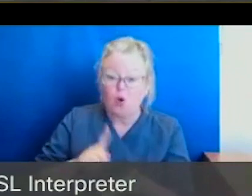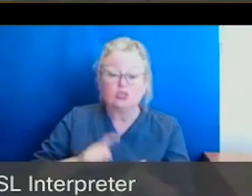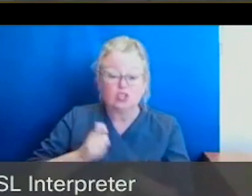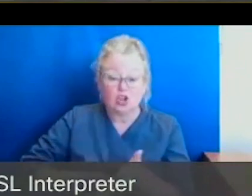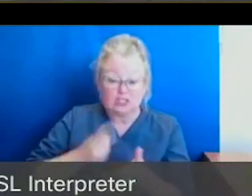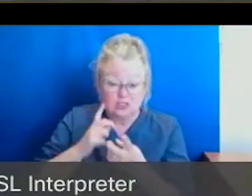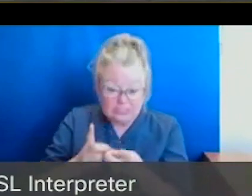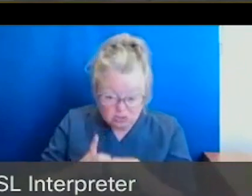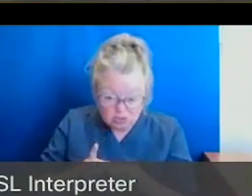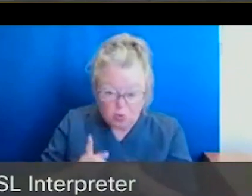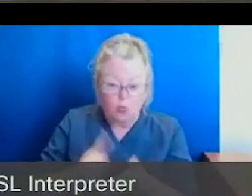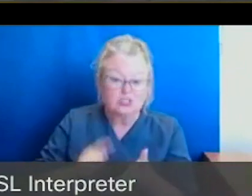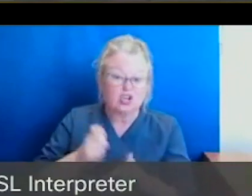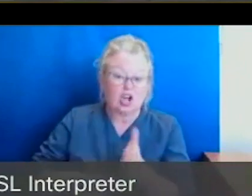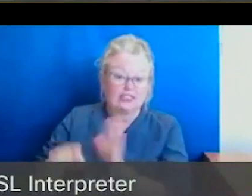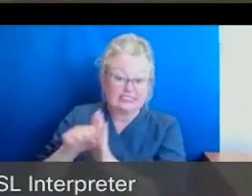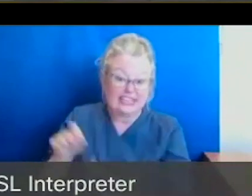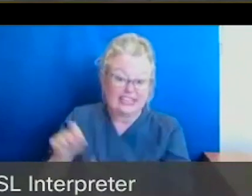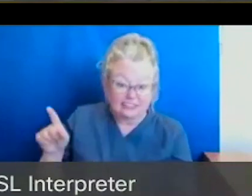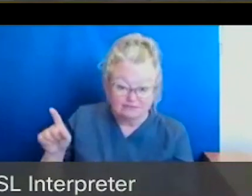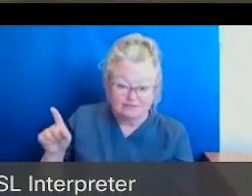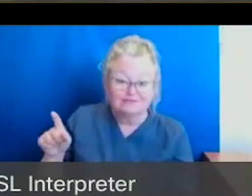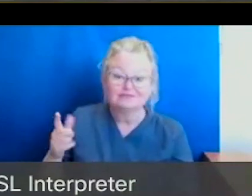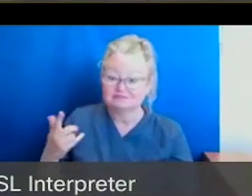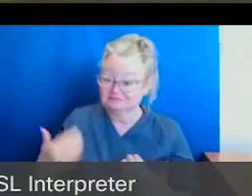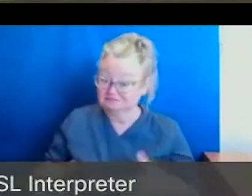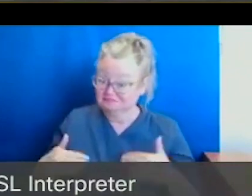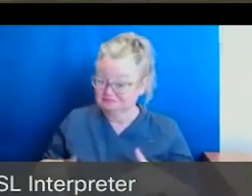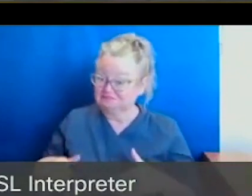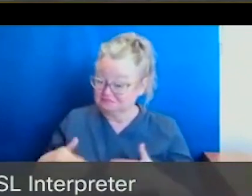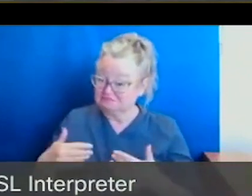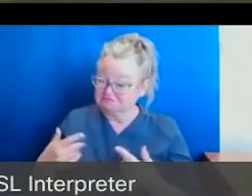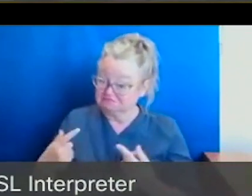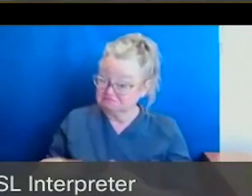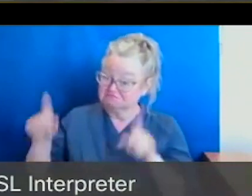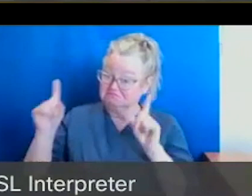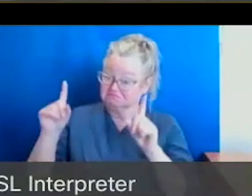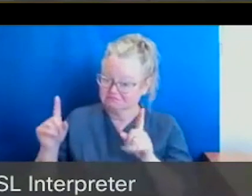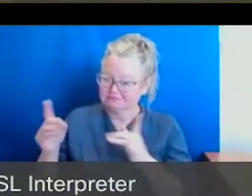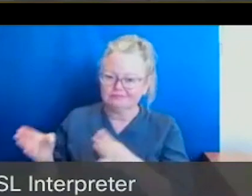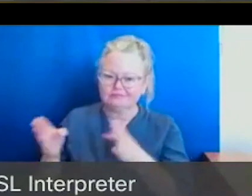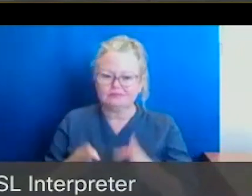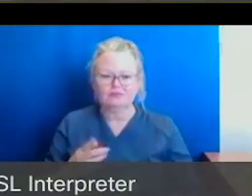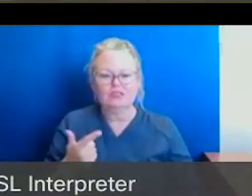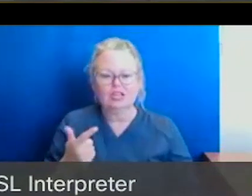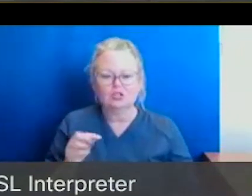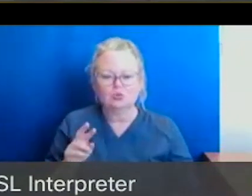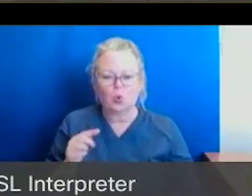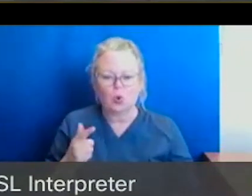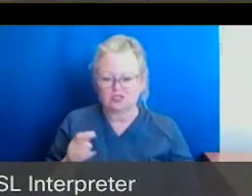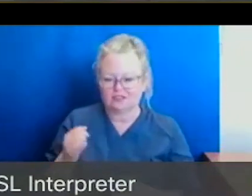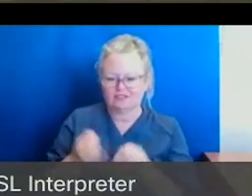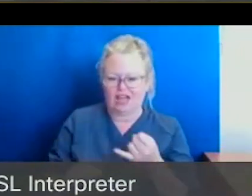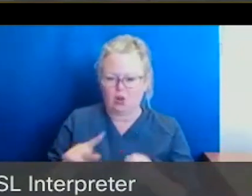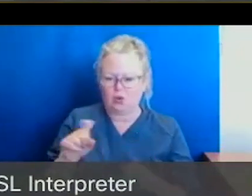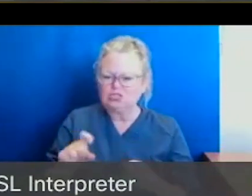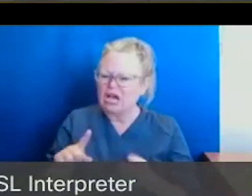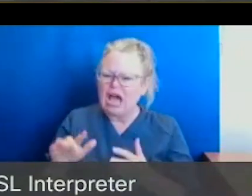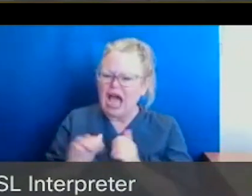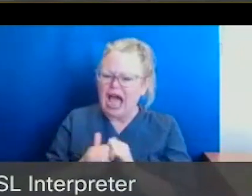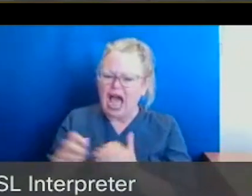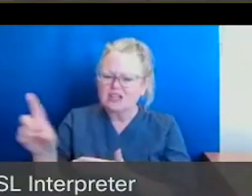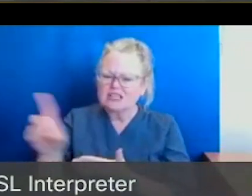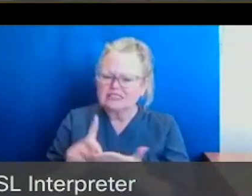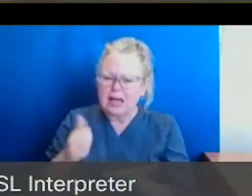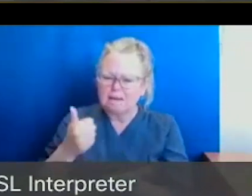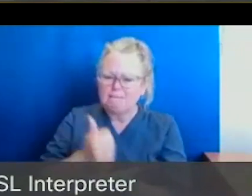Thank you. I think we have time for one more question here. Is there a specific budget format